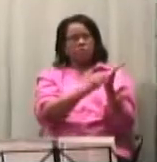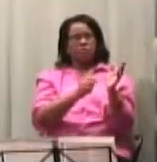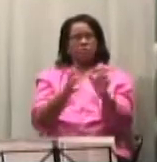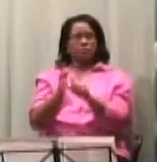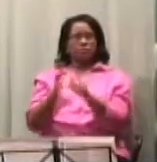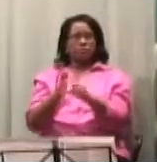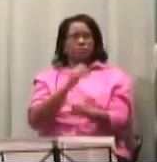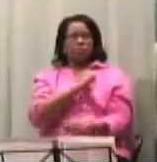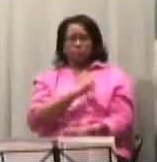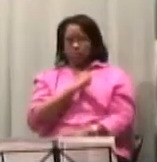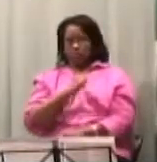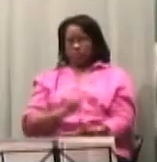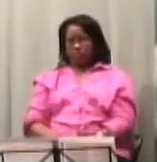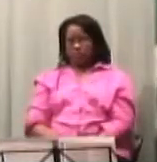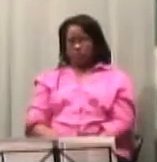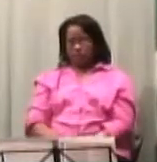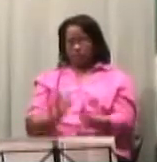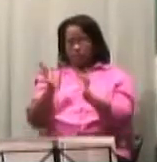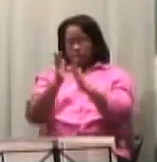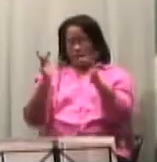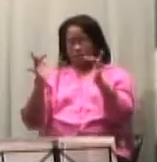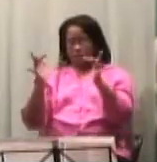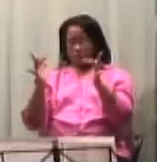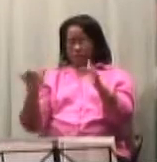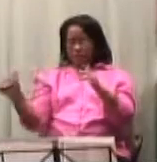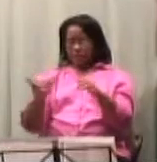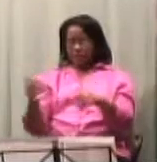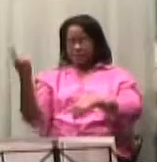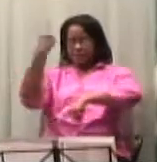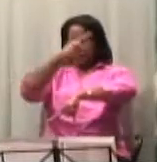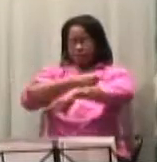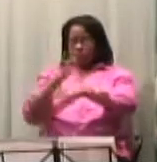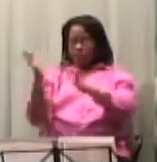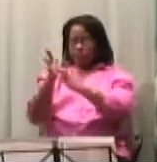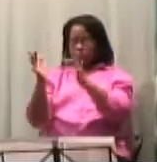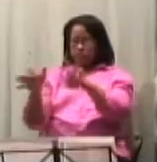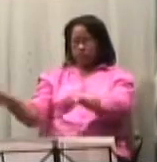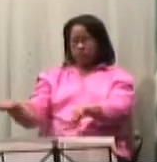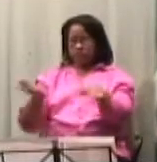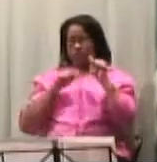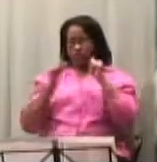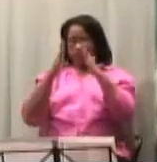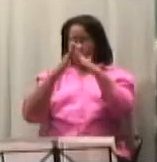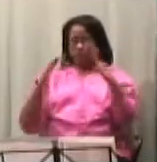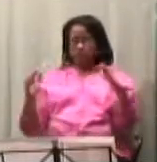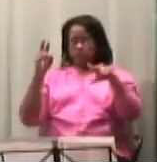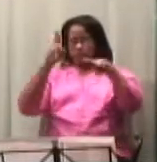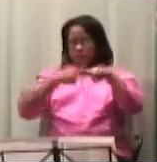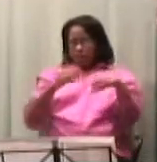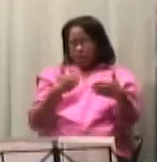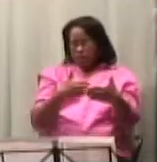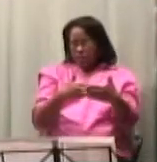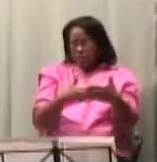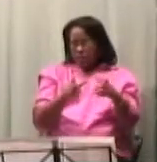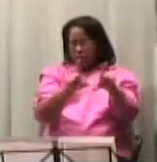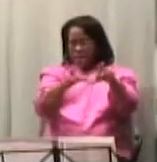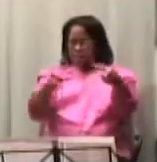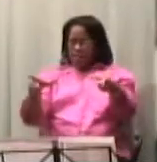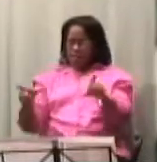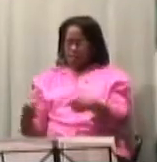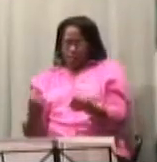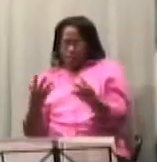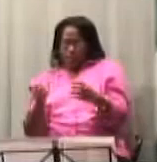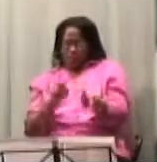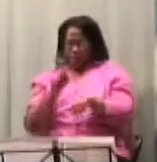Lord. Jesus left the house and sat by the lakeside. But such crowds gathered